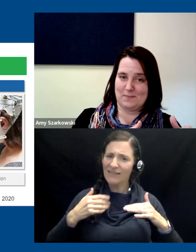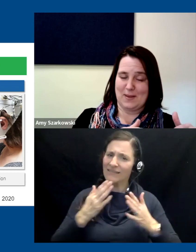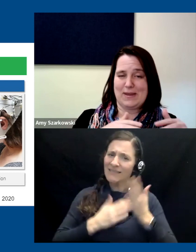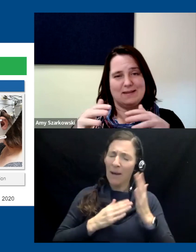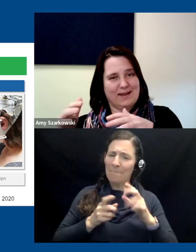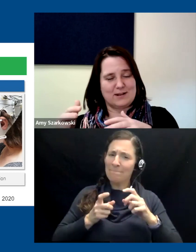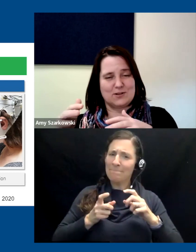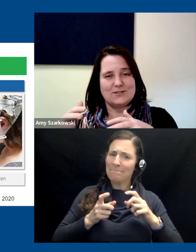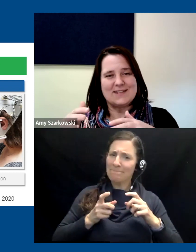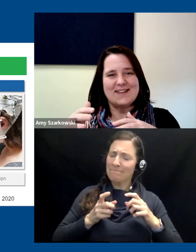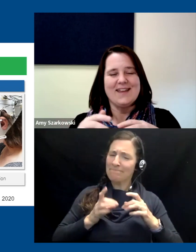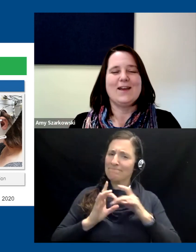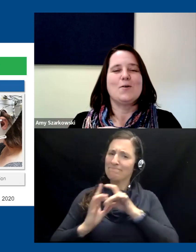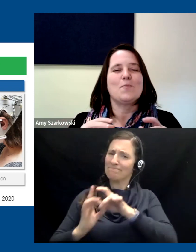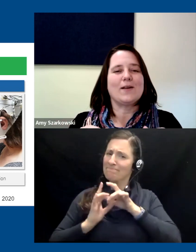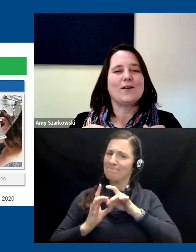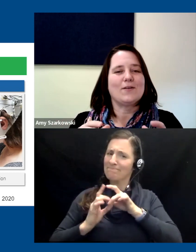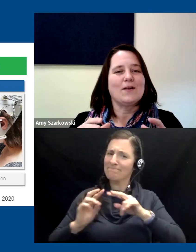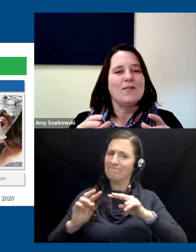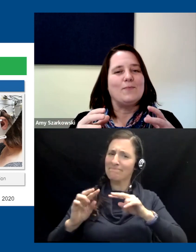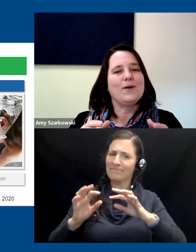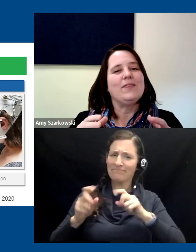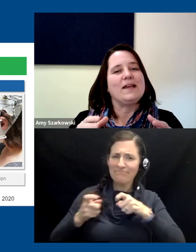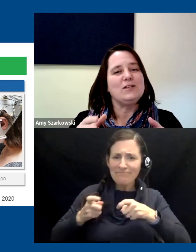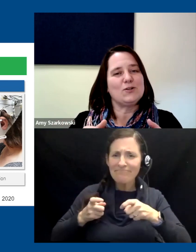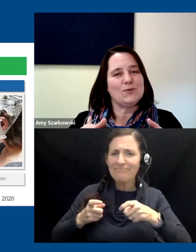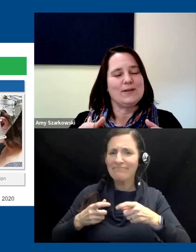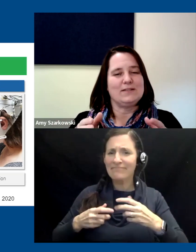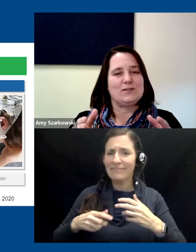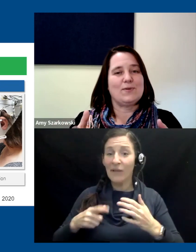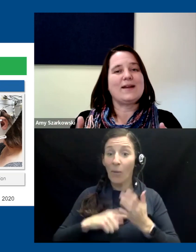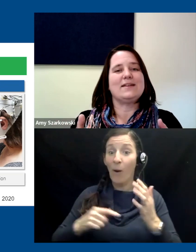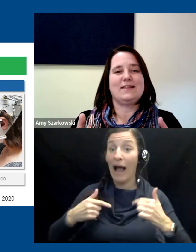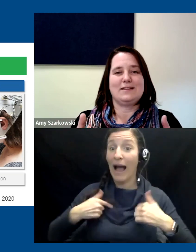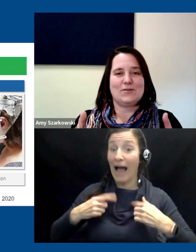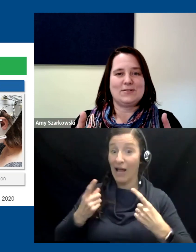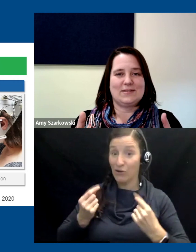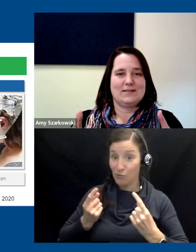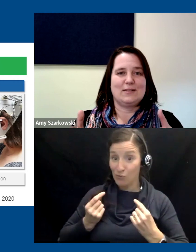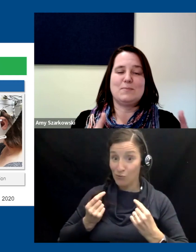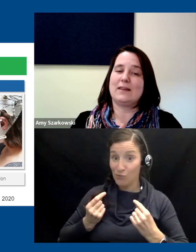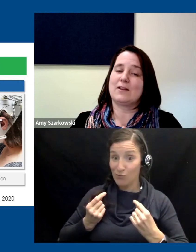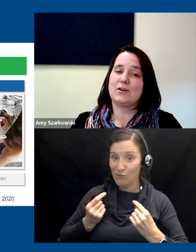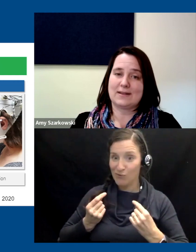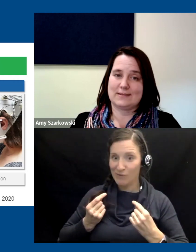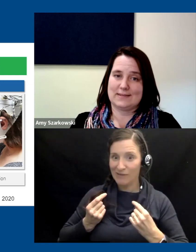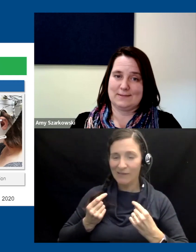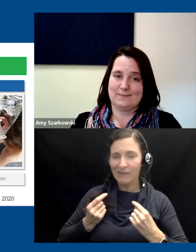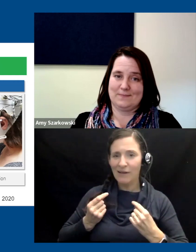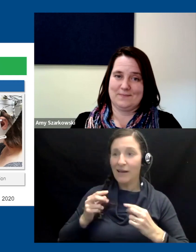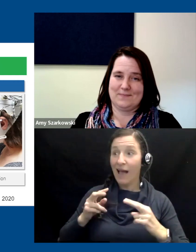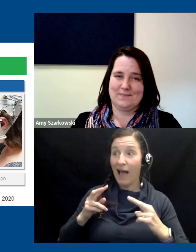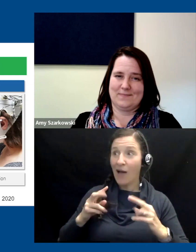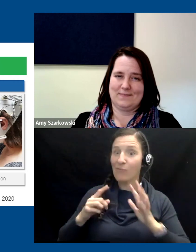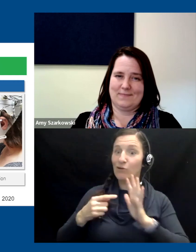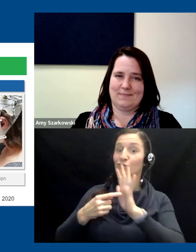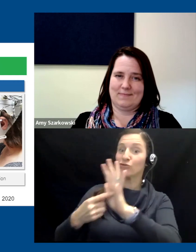between baby and adult, where what they do is directing the adult to meet their needs.